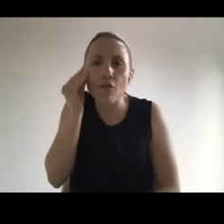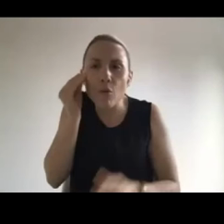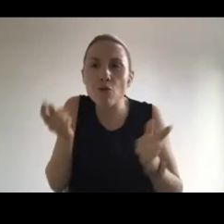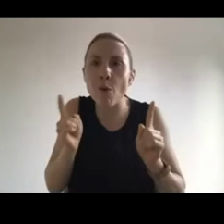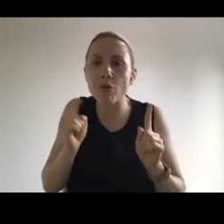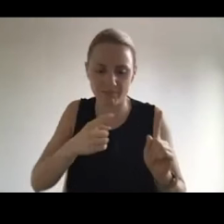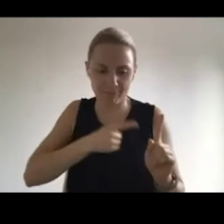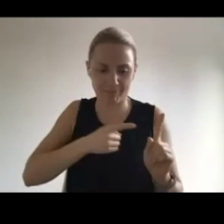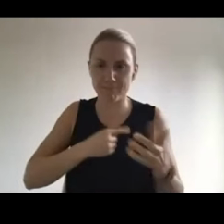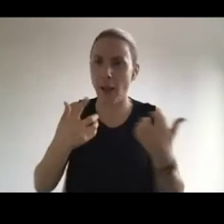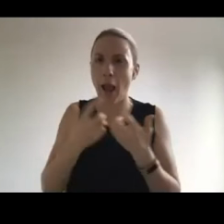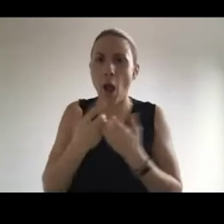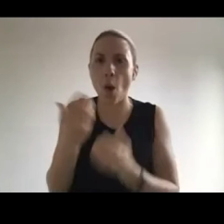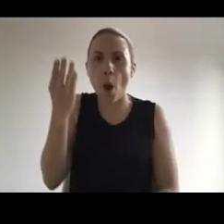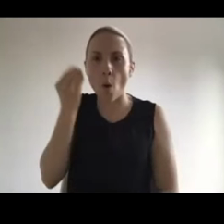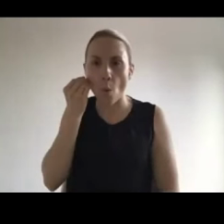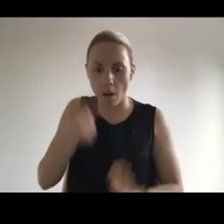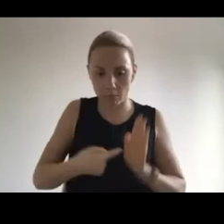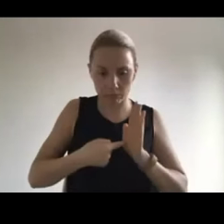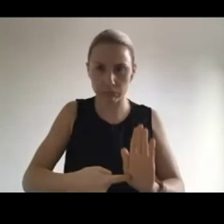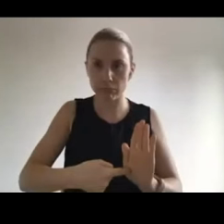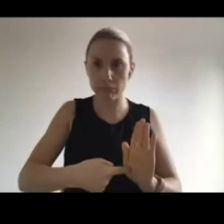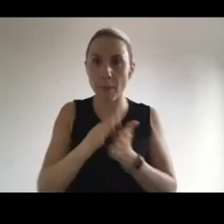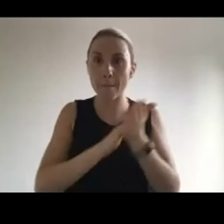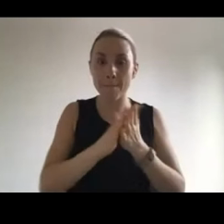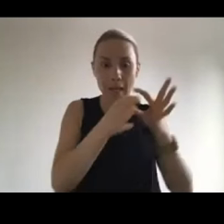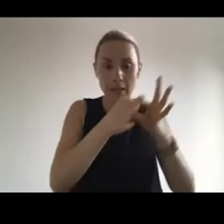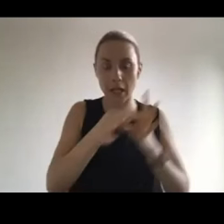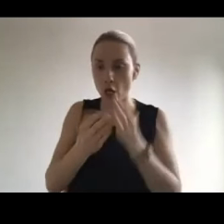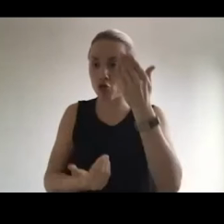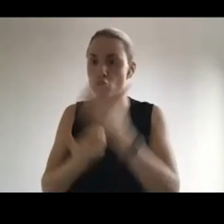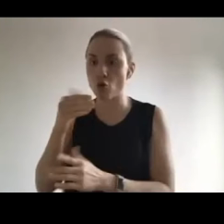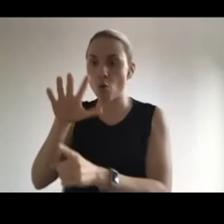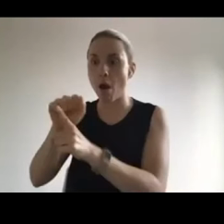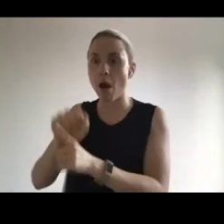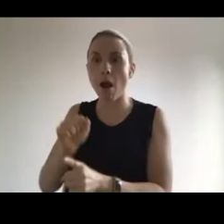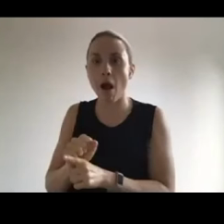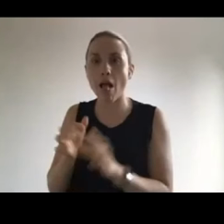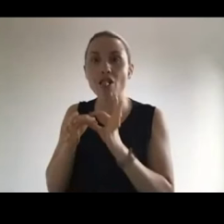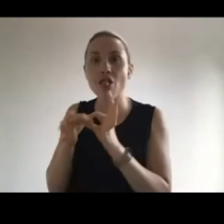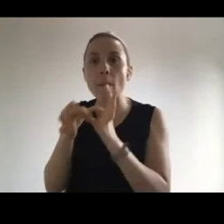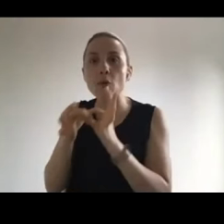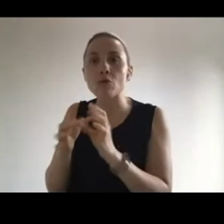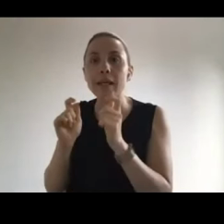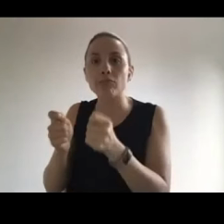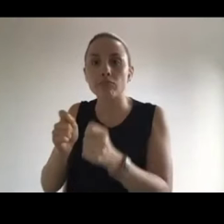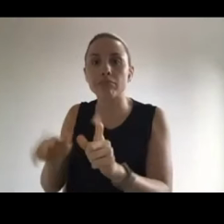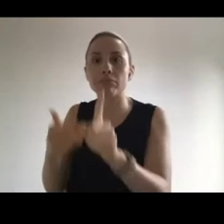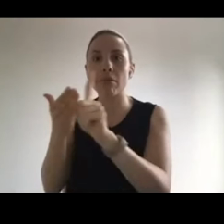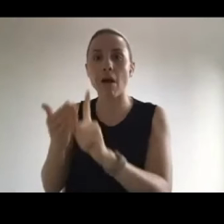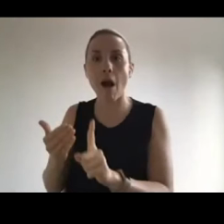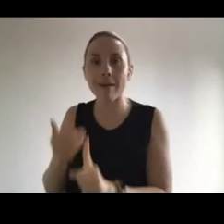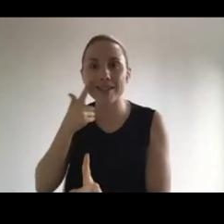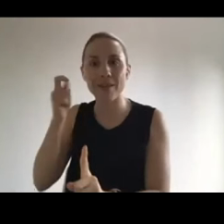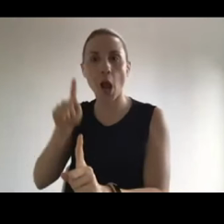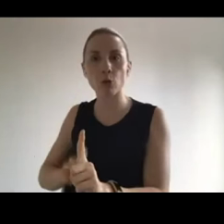to identify new therapeutic targets. And with those targets, discovery